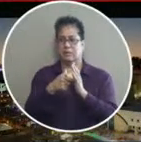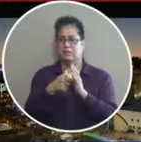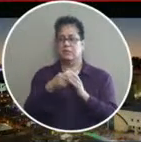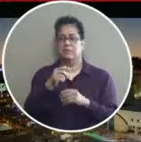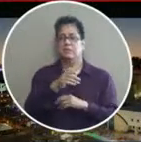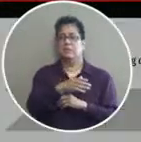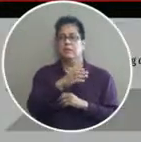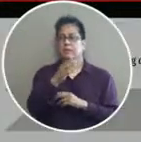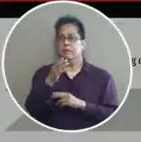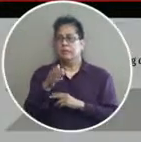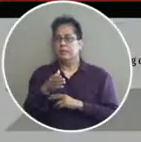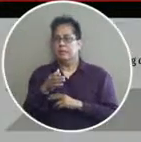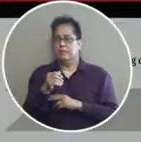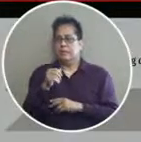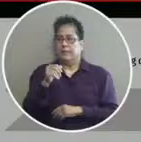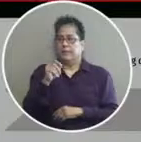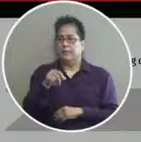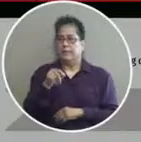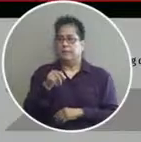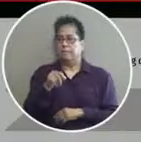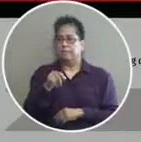slide, please.